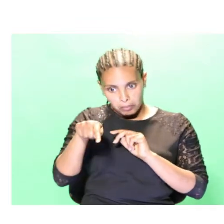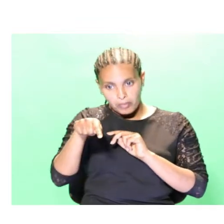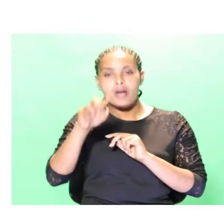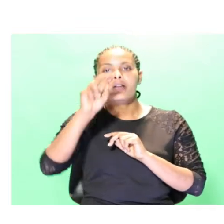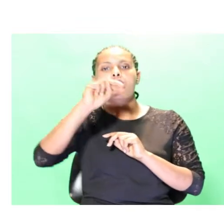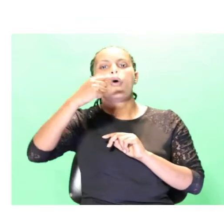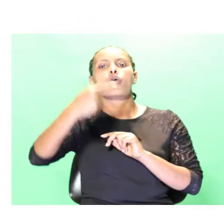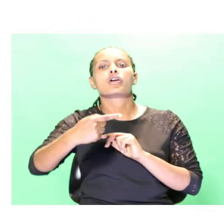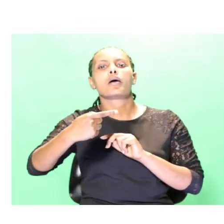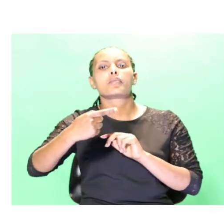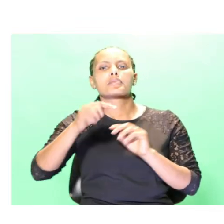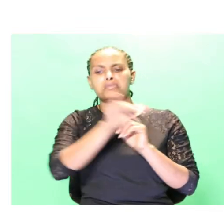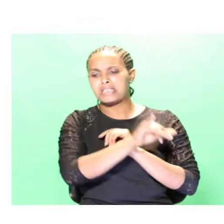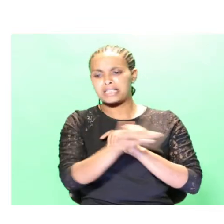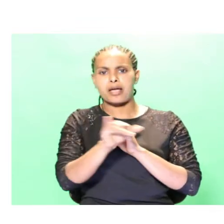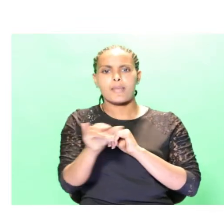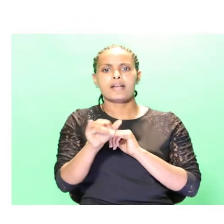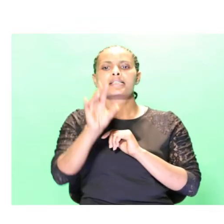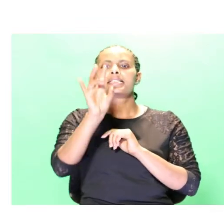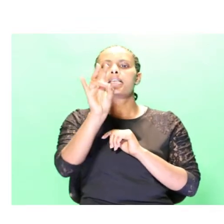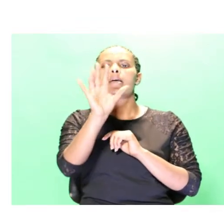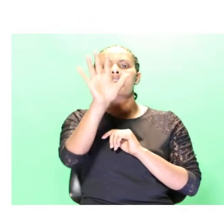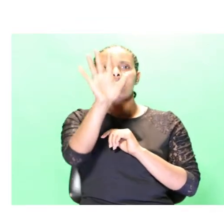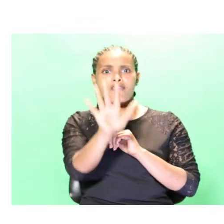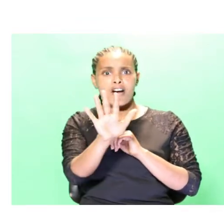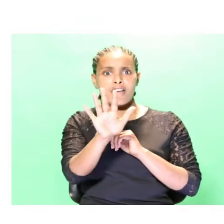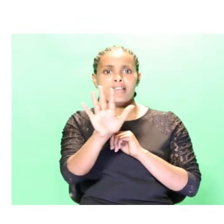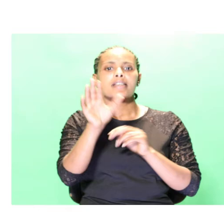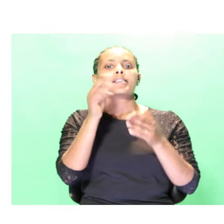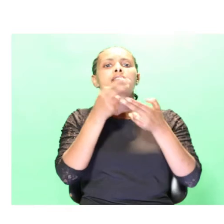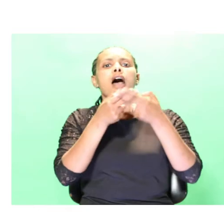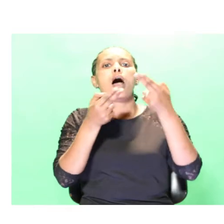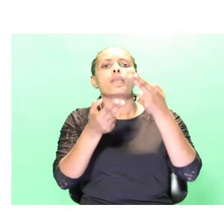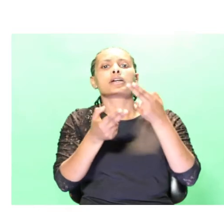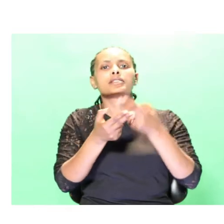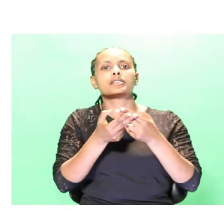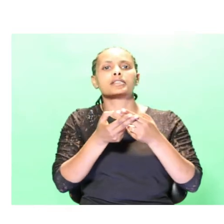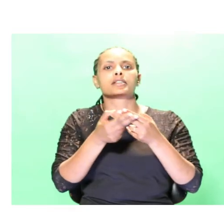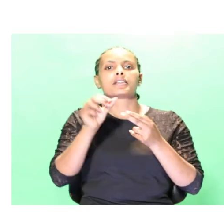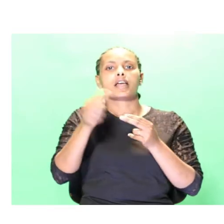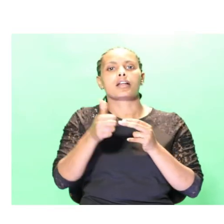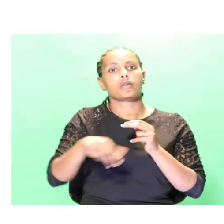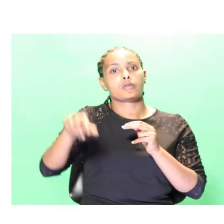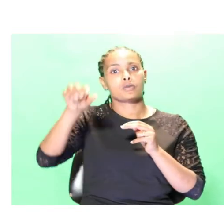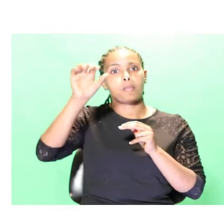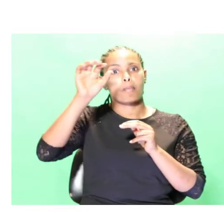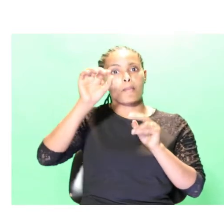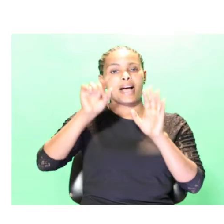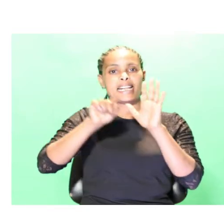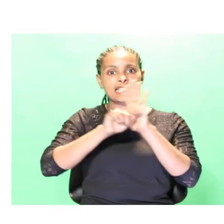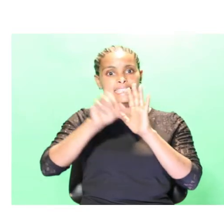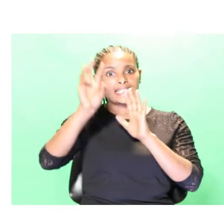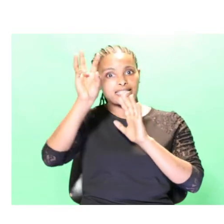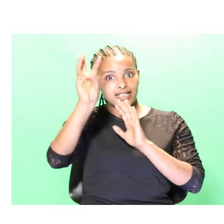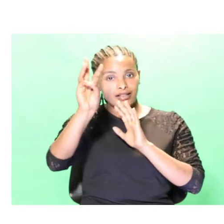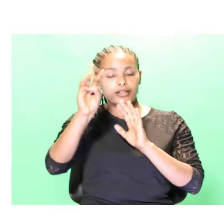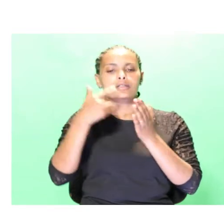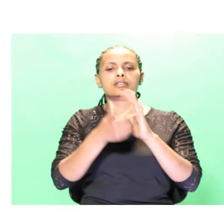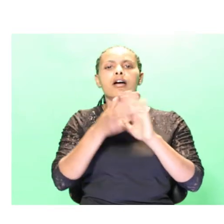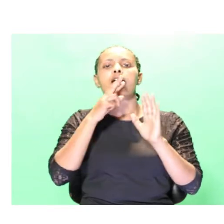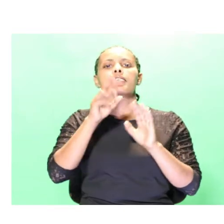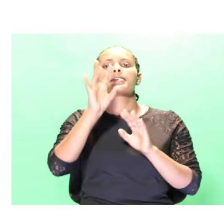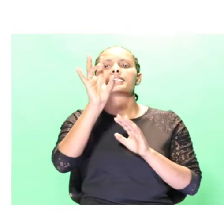nanogram. Now this is the same as 75 times 10 raised to minus 6 milligram. We can write this